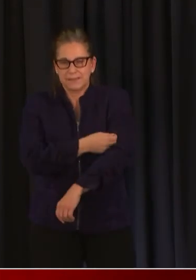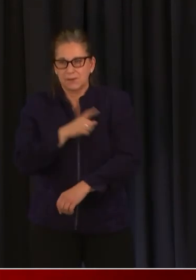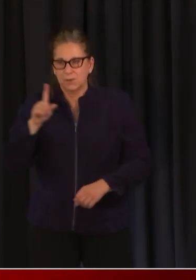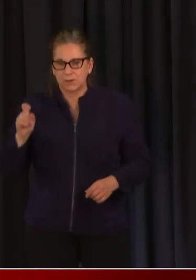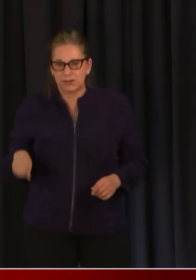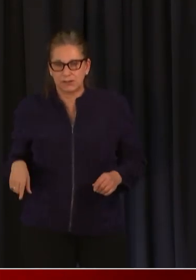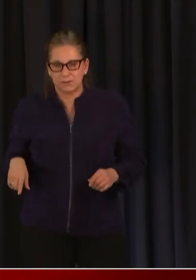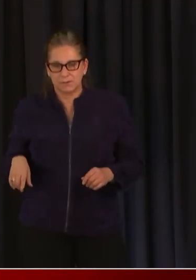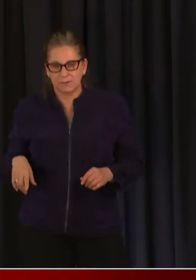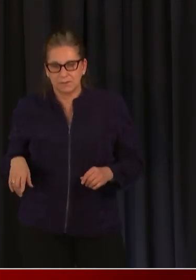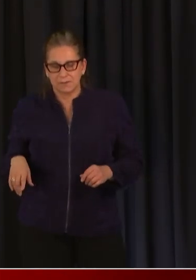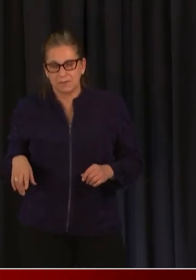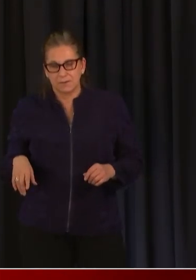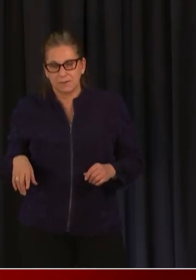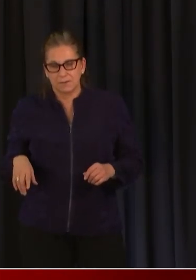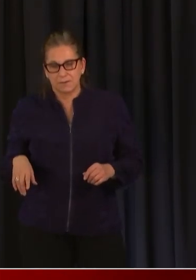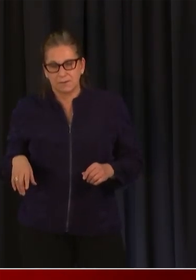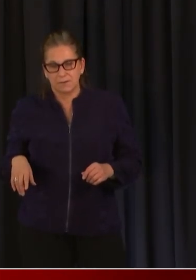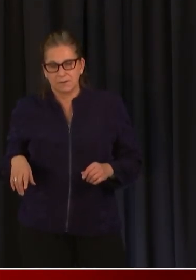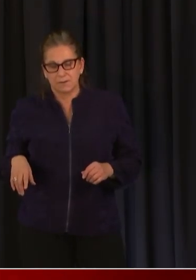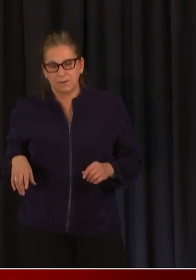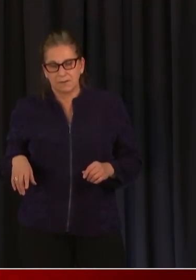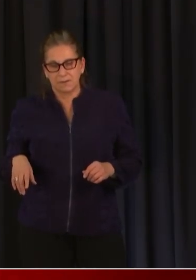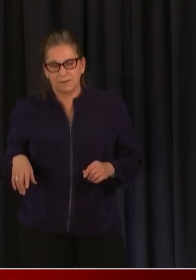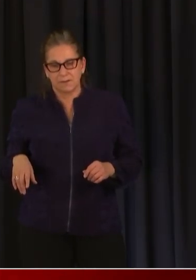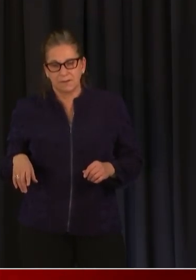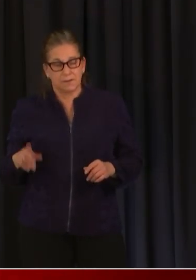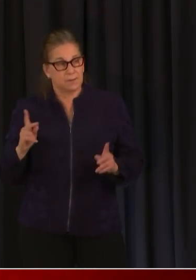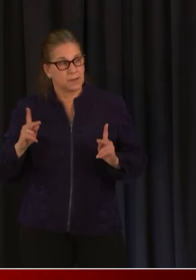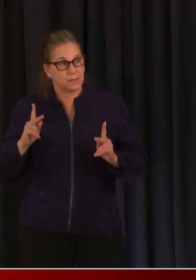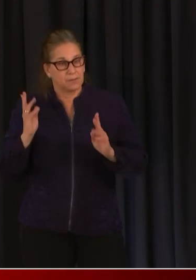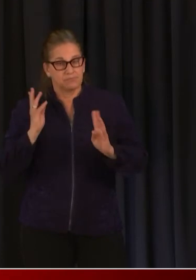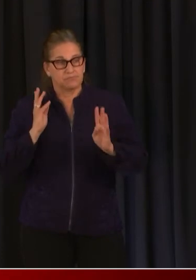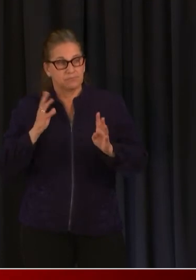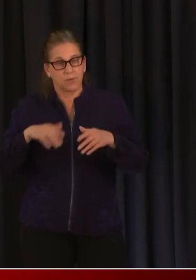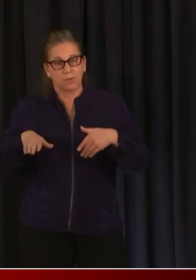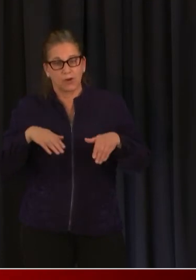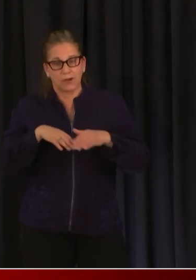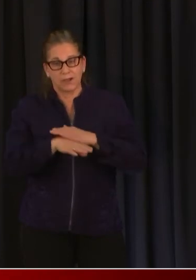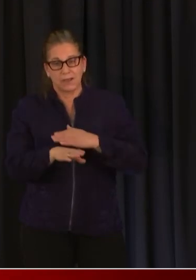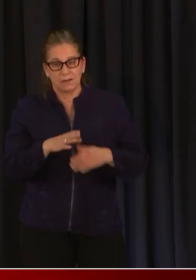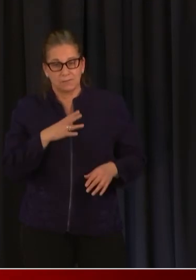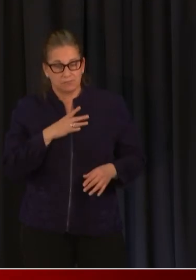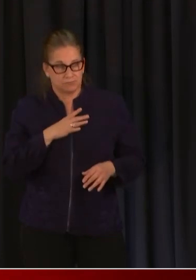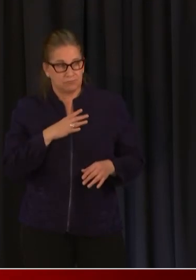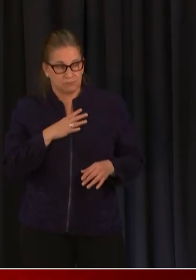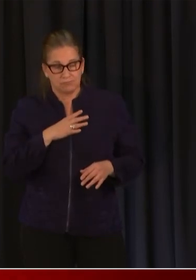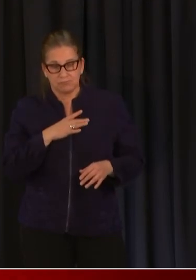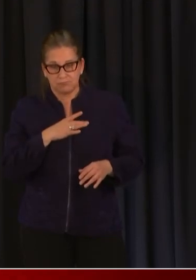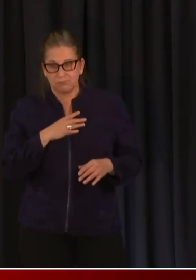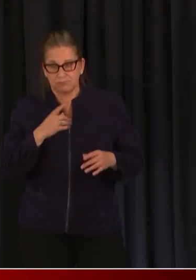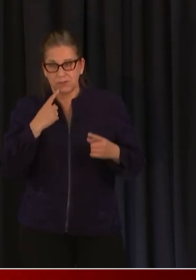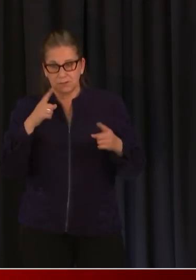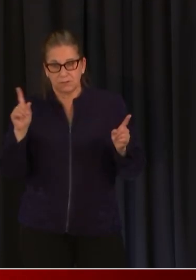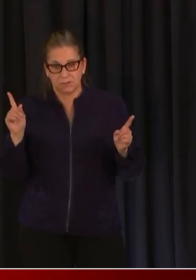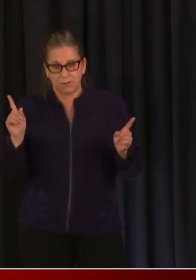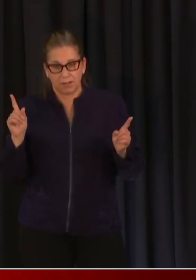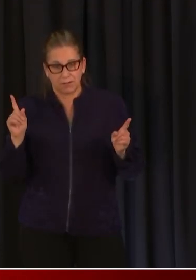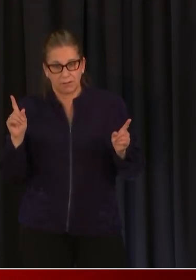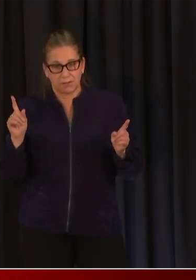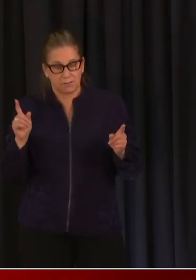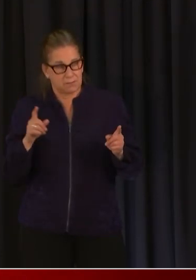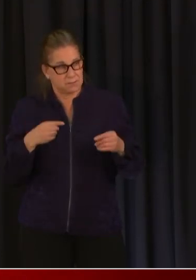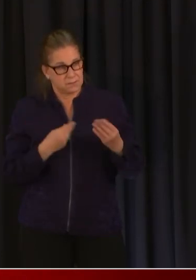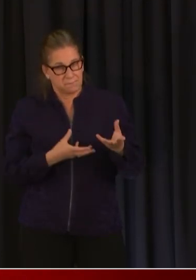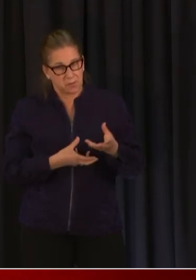success with the walk-up sites last week for seniors that gave you confidence that now is a good time to implement this kind of universal walk-up